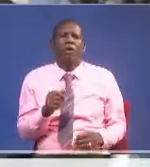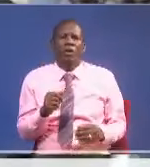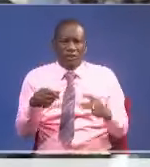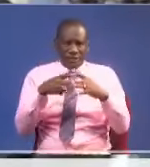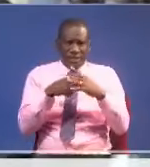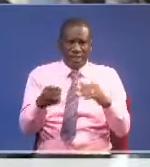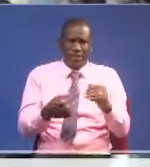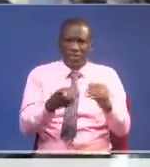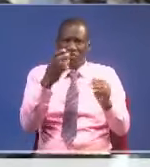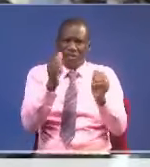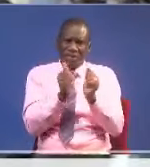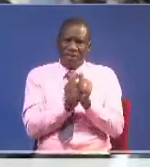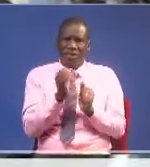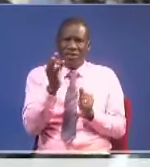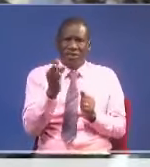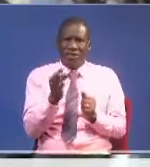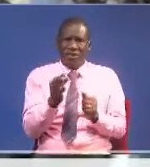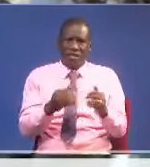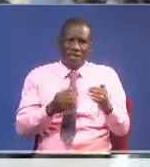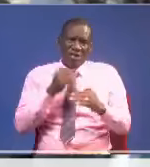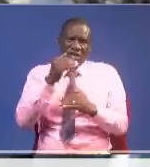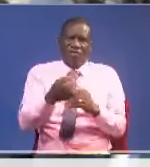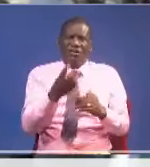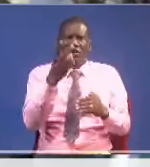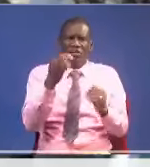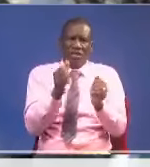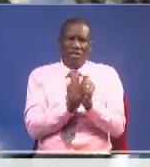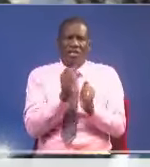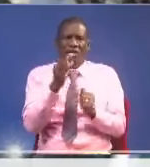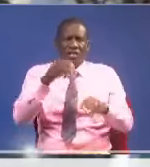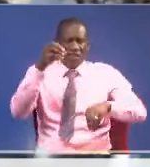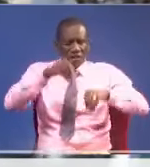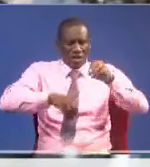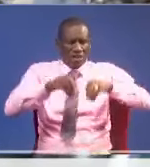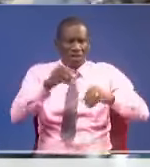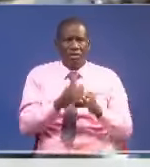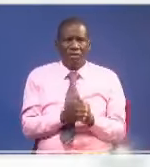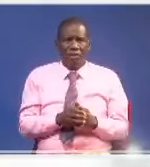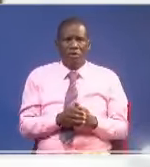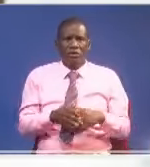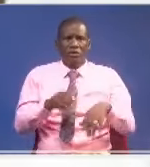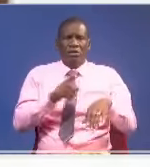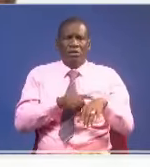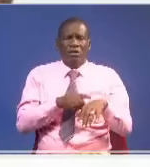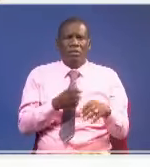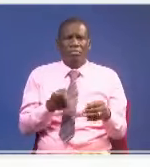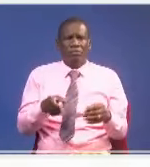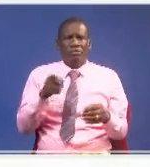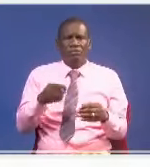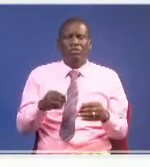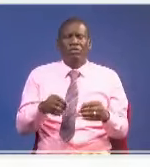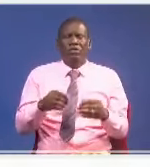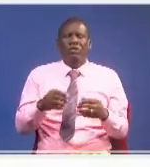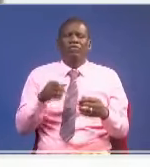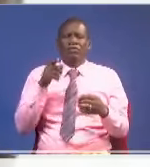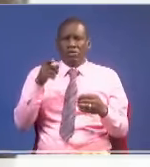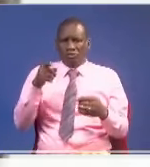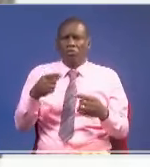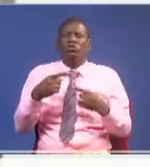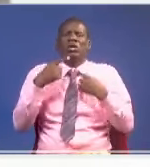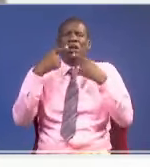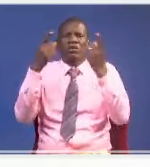to 2013, shortly after the 2013 elections, when Lenolkulai was announced as the